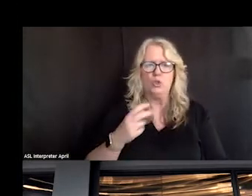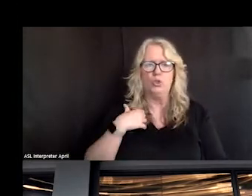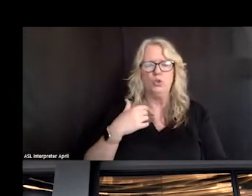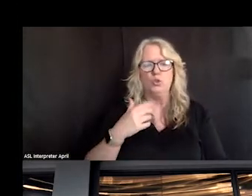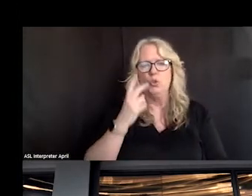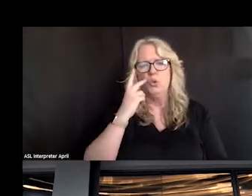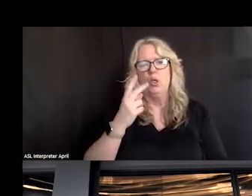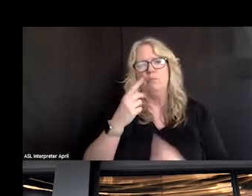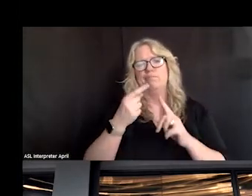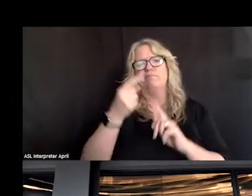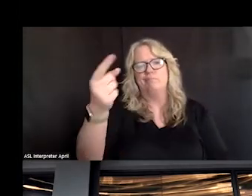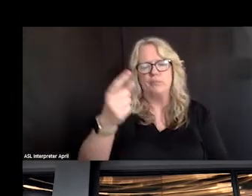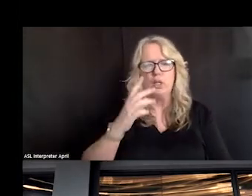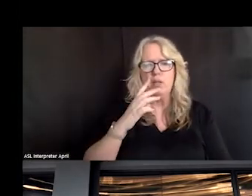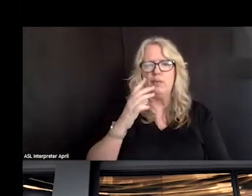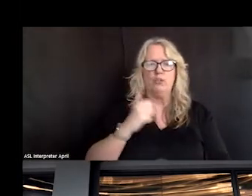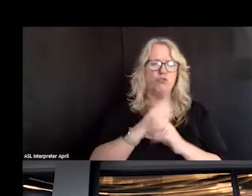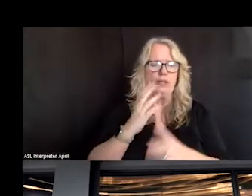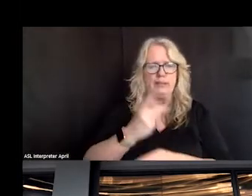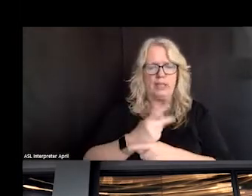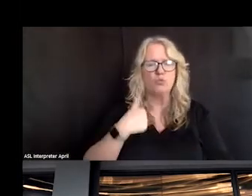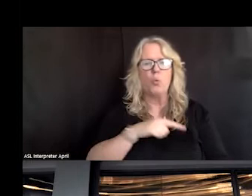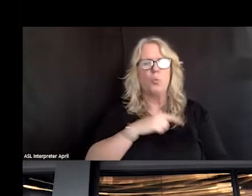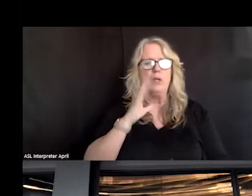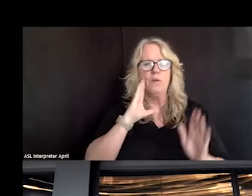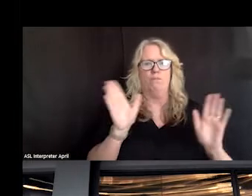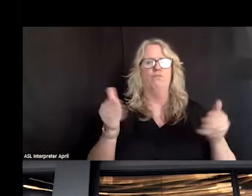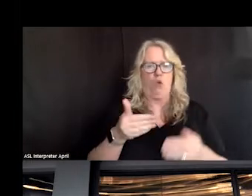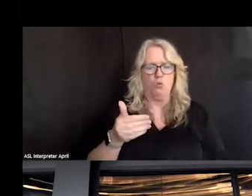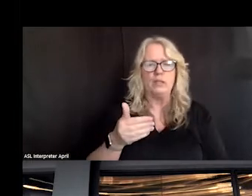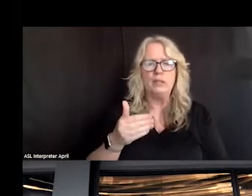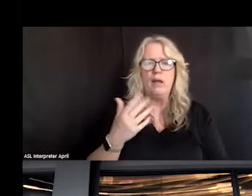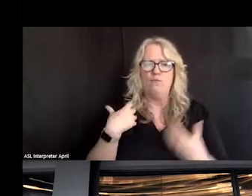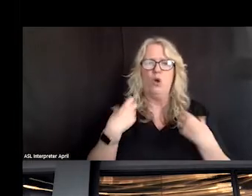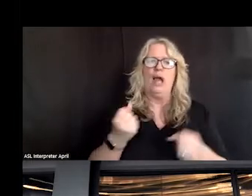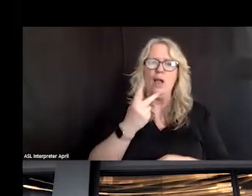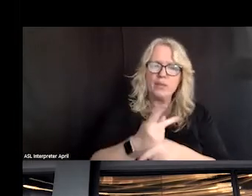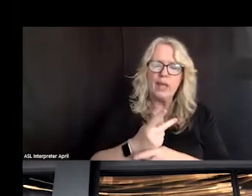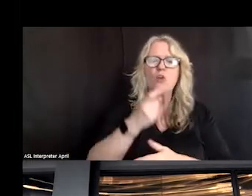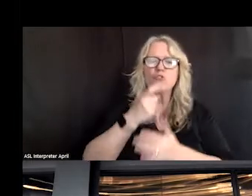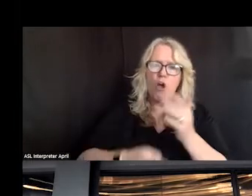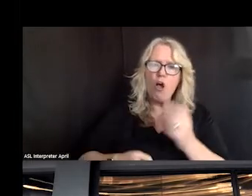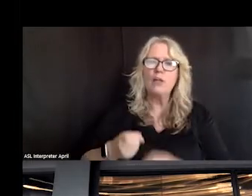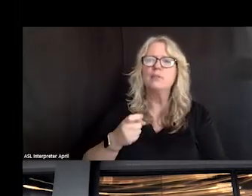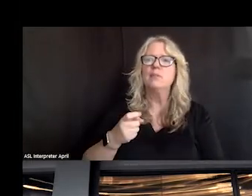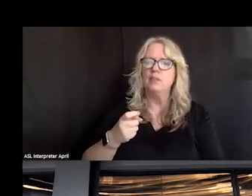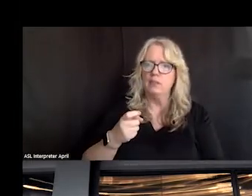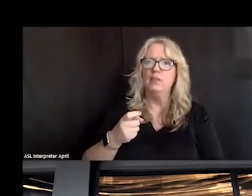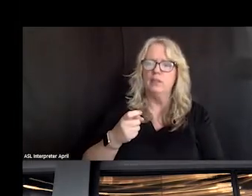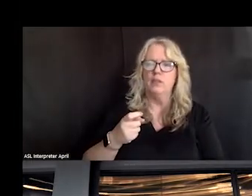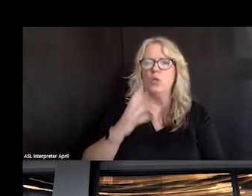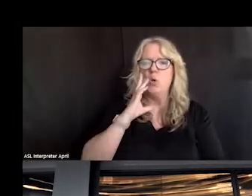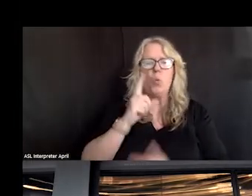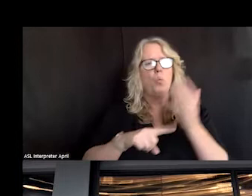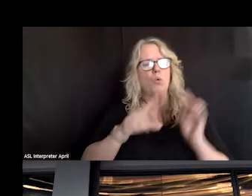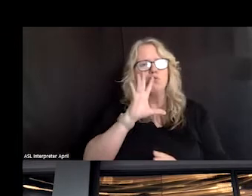the entire crisis care continuum. So we're focused on healthcare costs in what we're